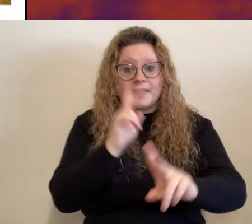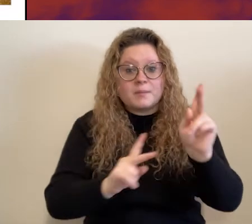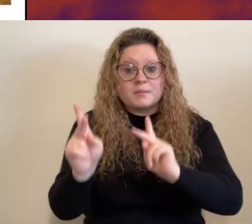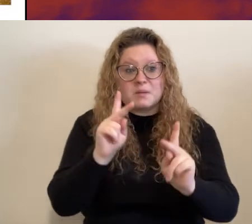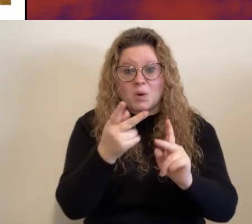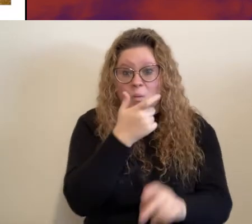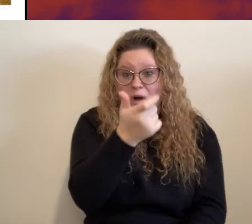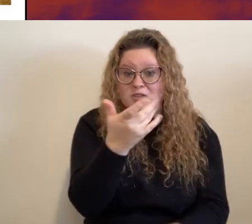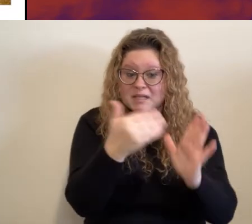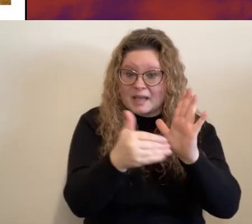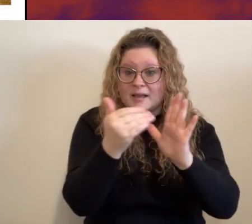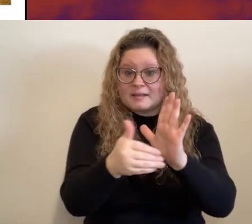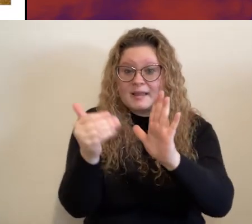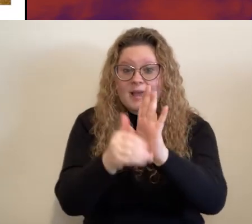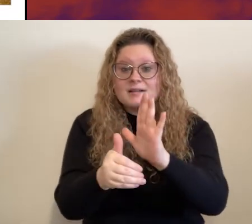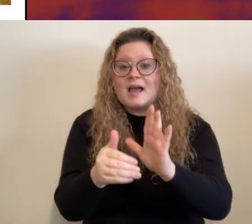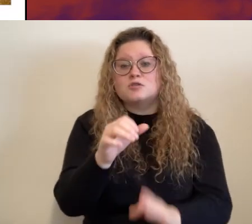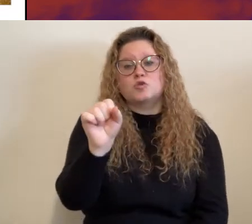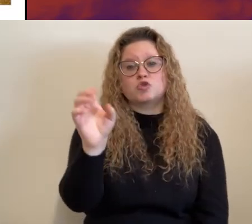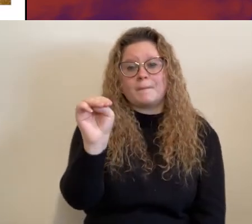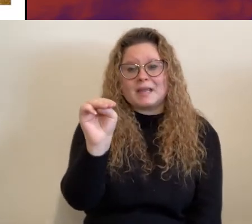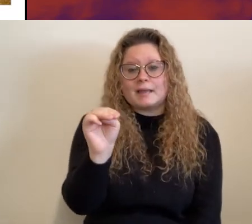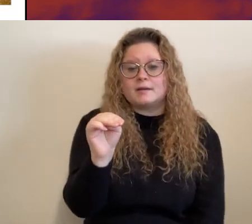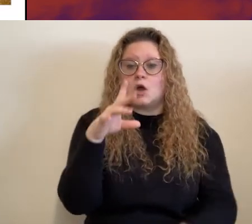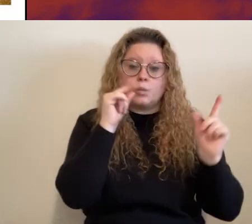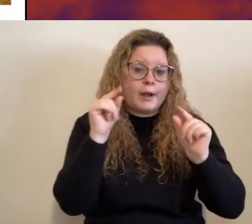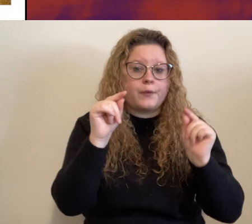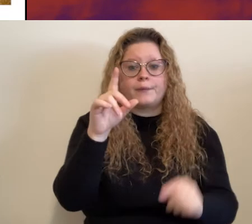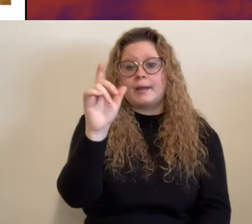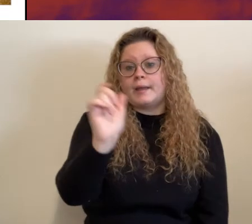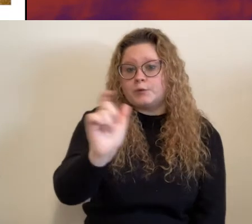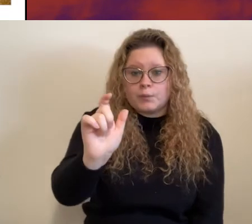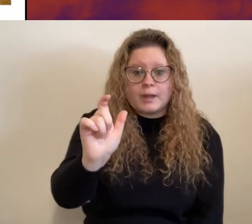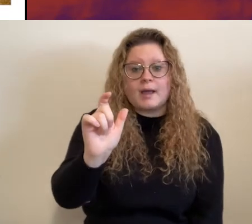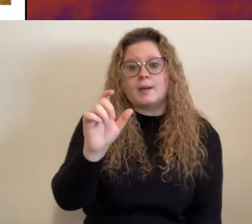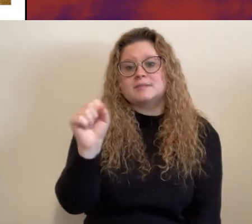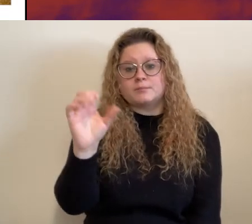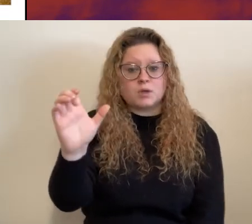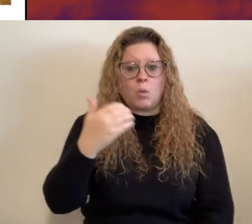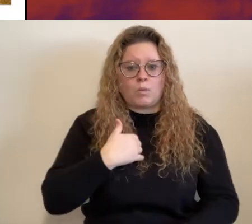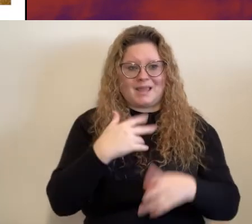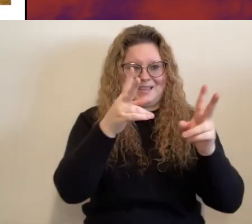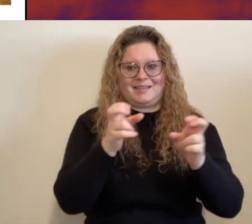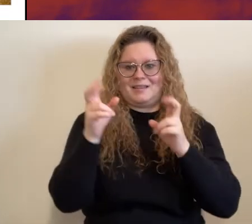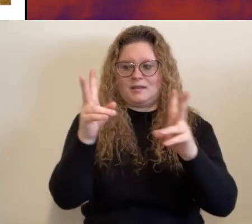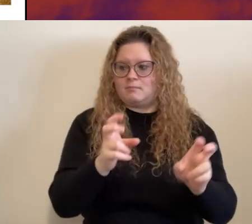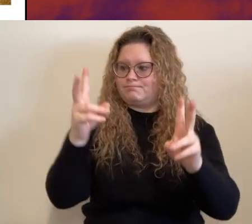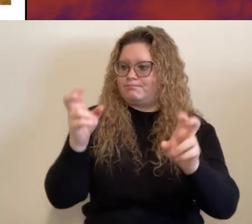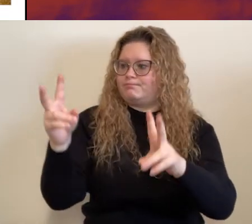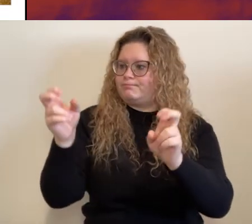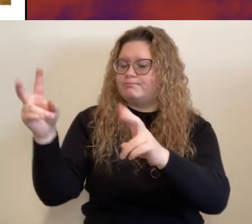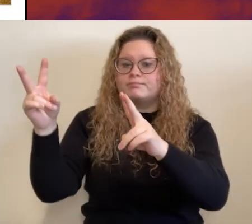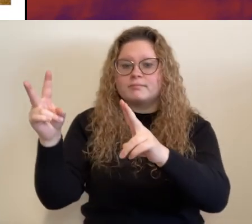social media universe, but then also the capturing images of me on a